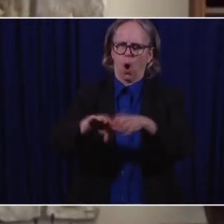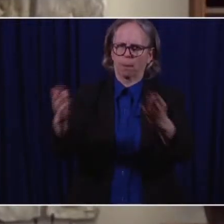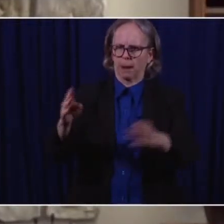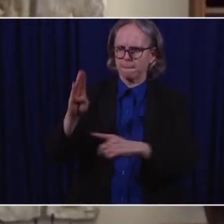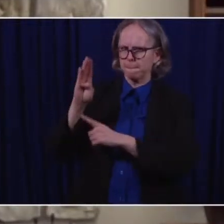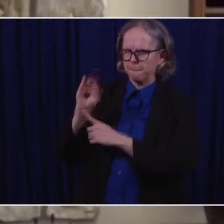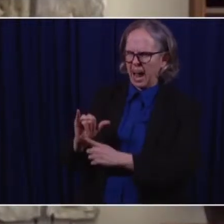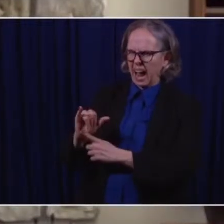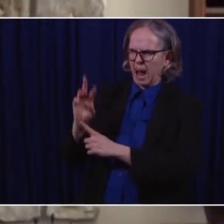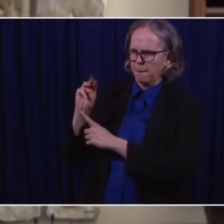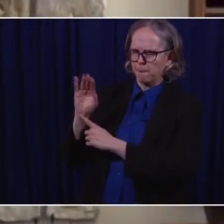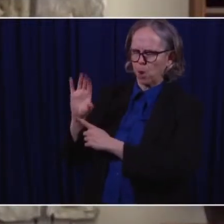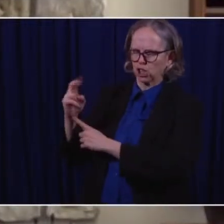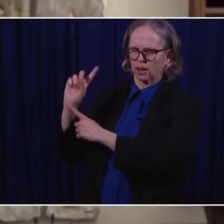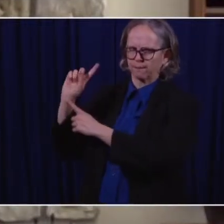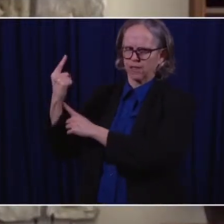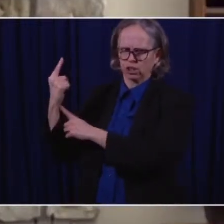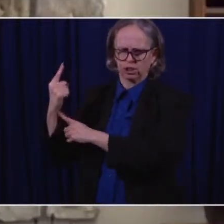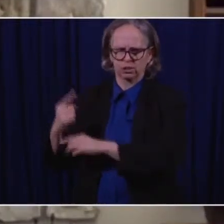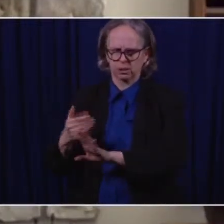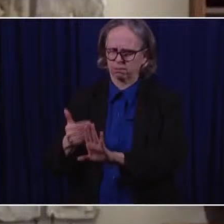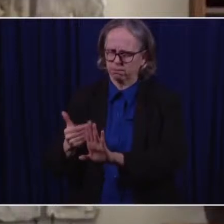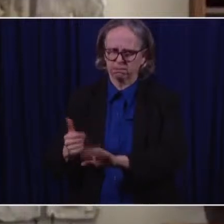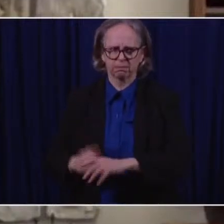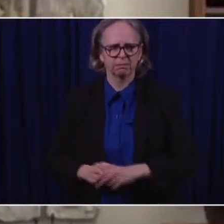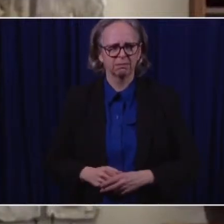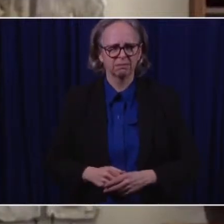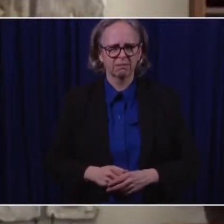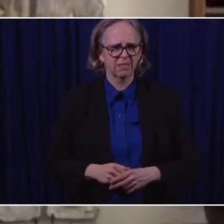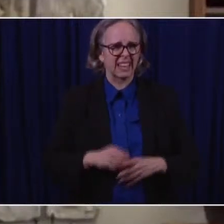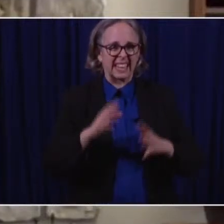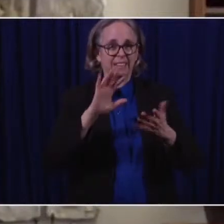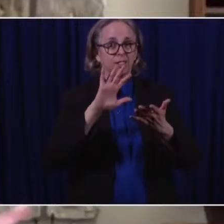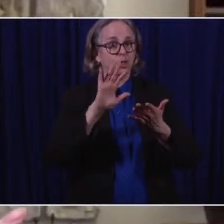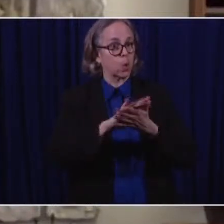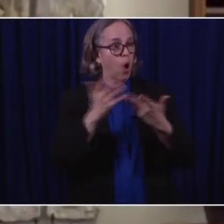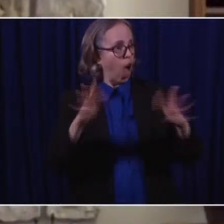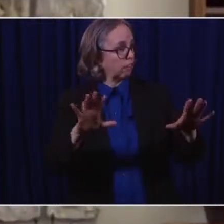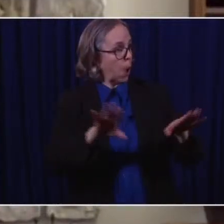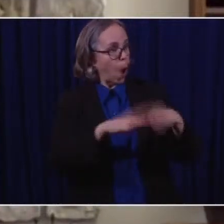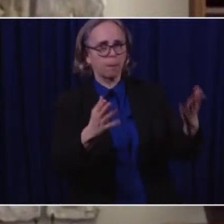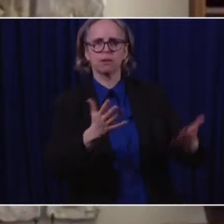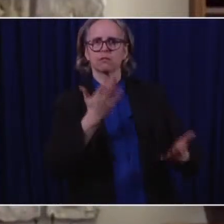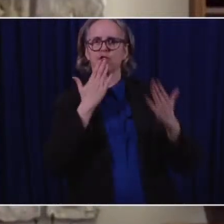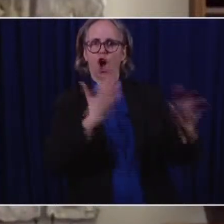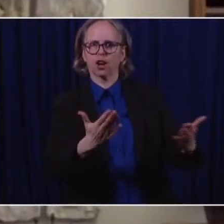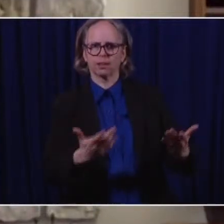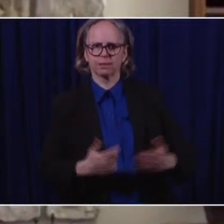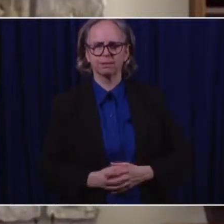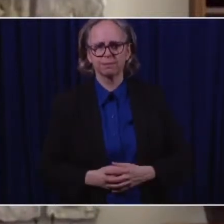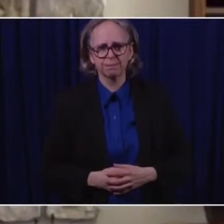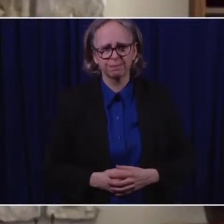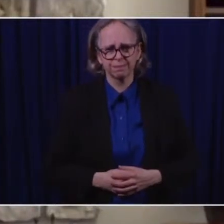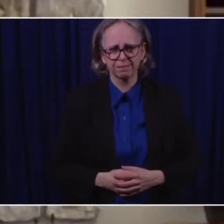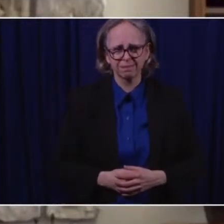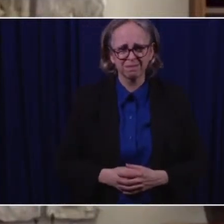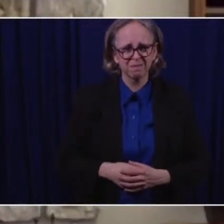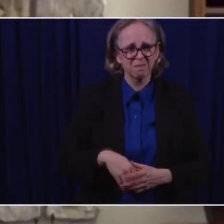some schools that have been out for a long time, and they've started now. And if you look at the numbers,